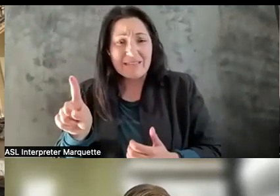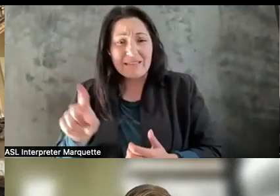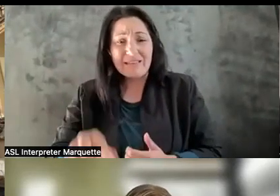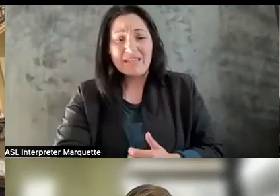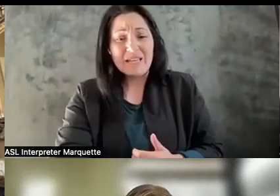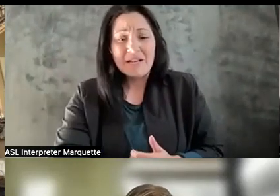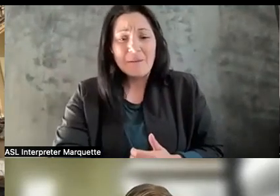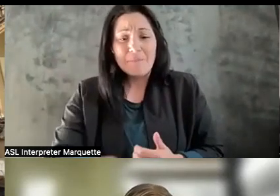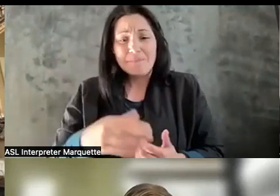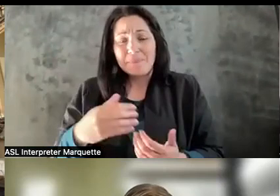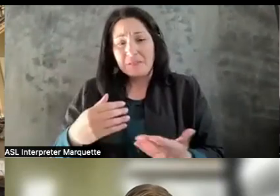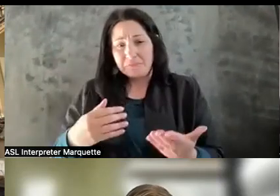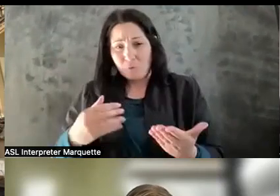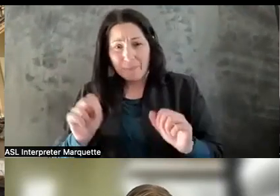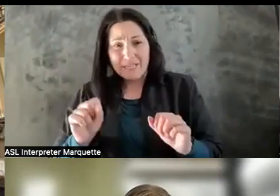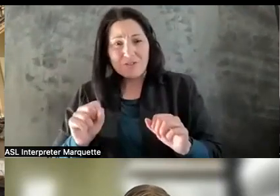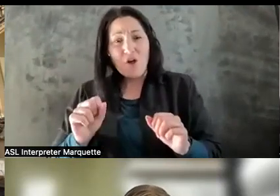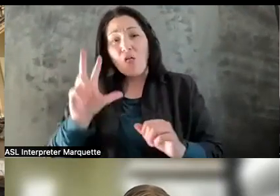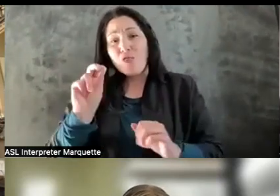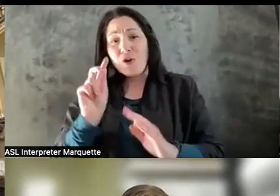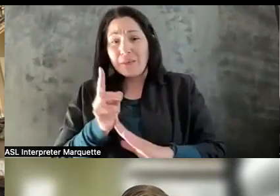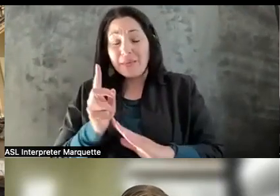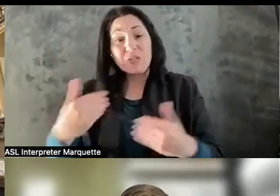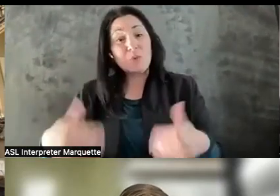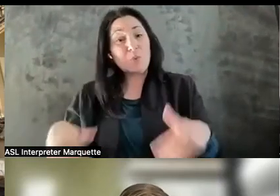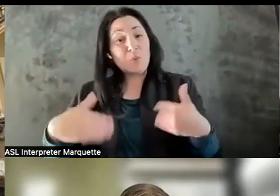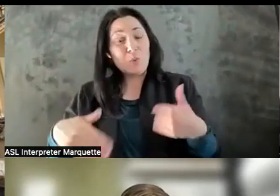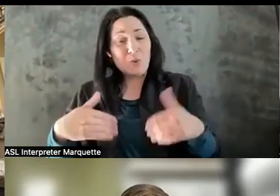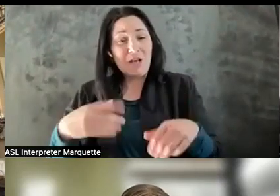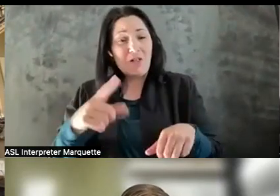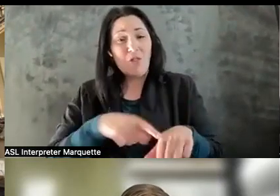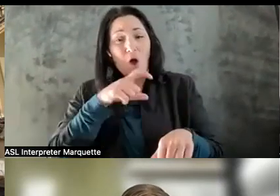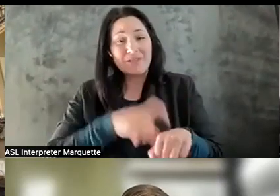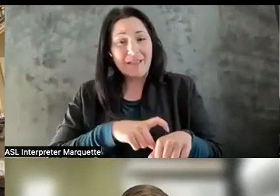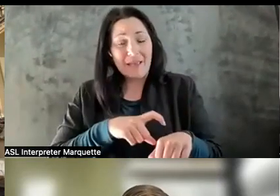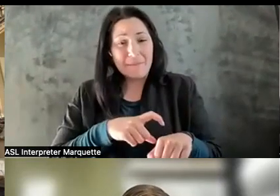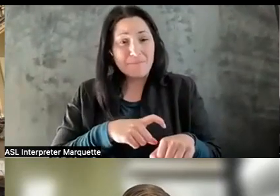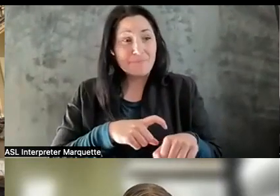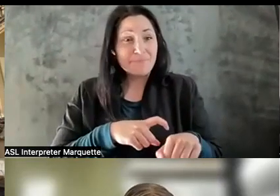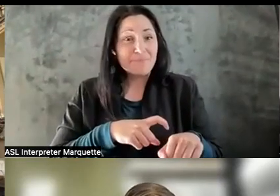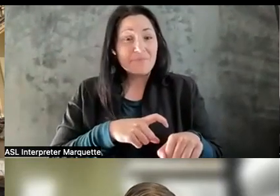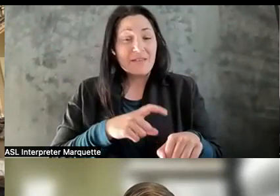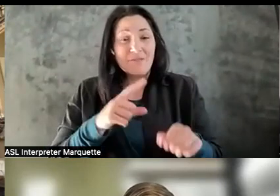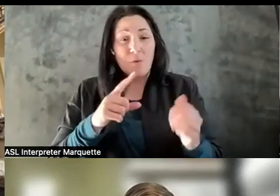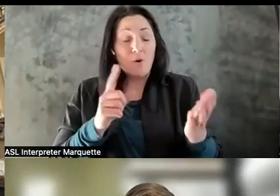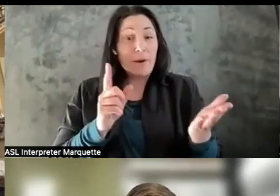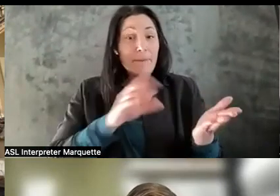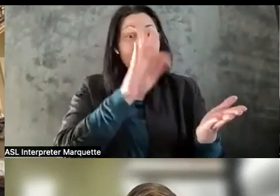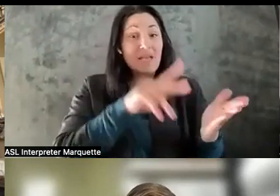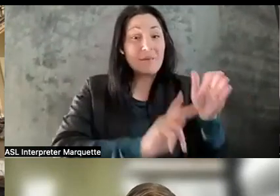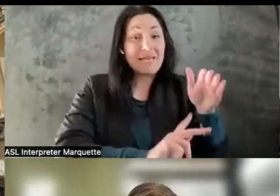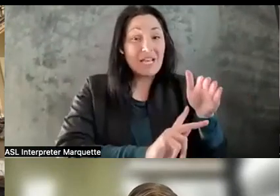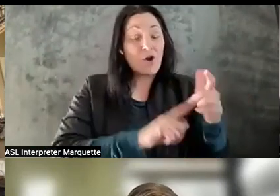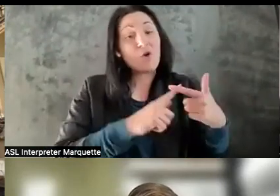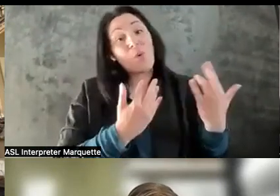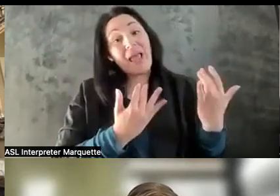a potential for that. Half an hour is quite a bit of time difference to pick up your kindergartner and wait